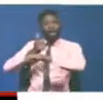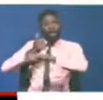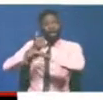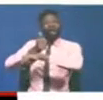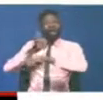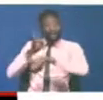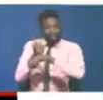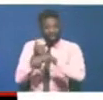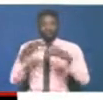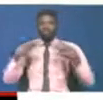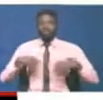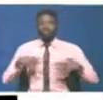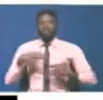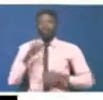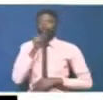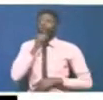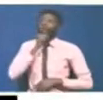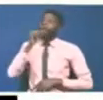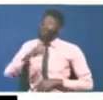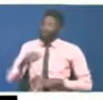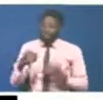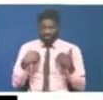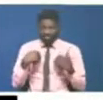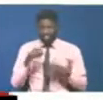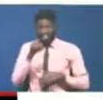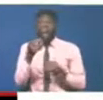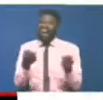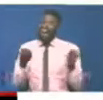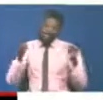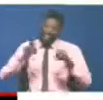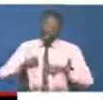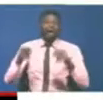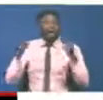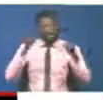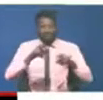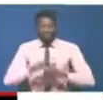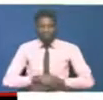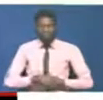persons. Those are very, very common. Call them names,